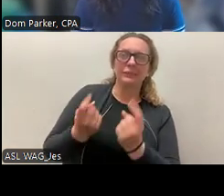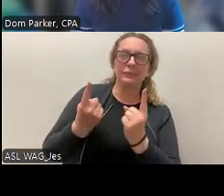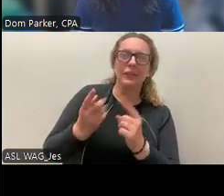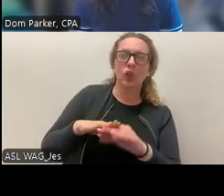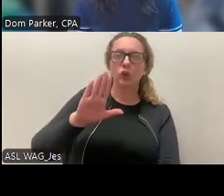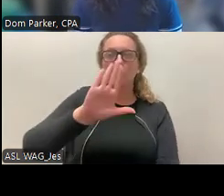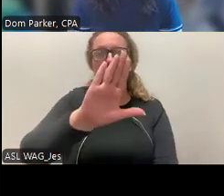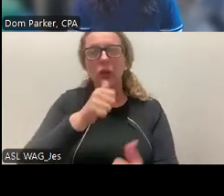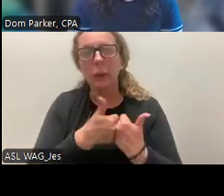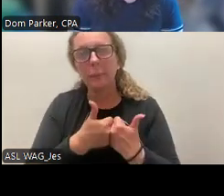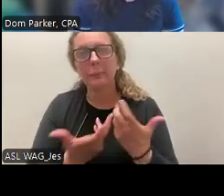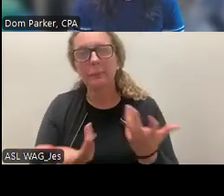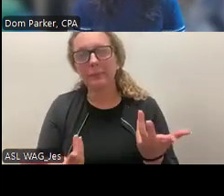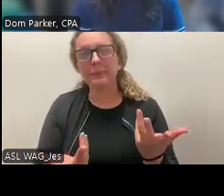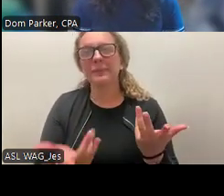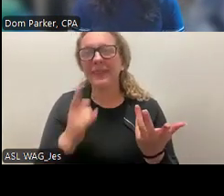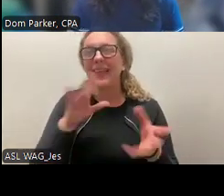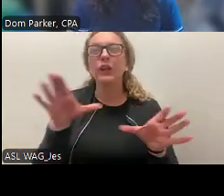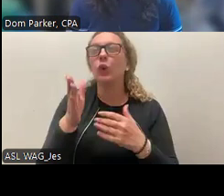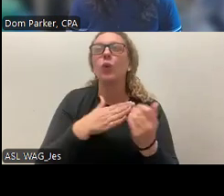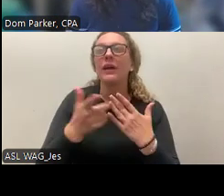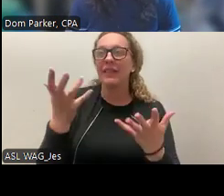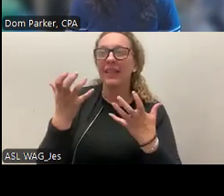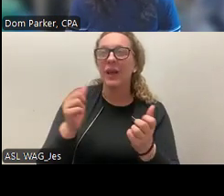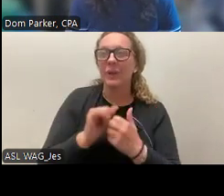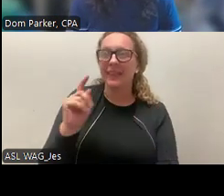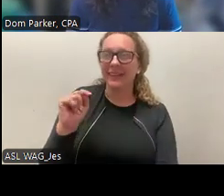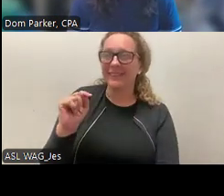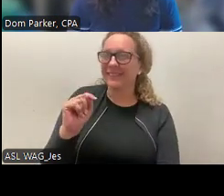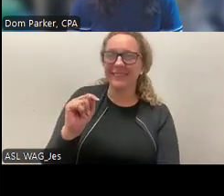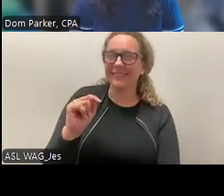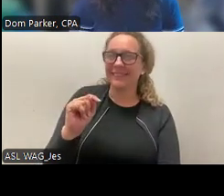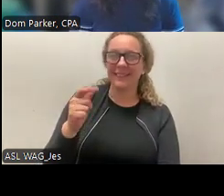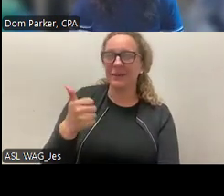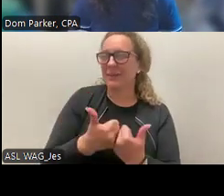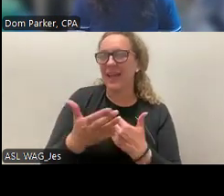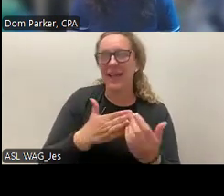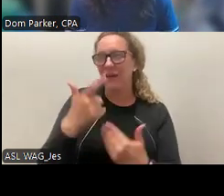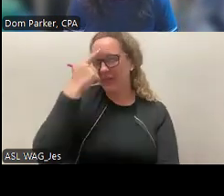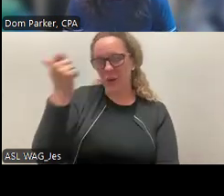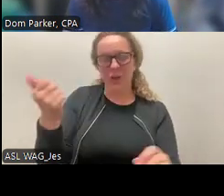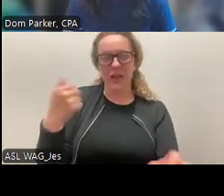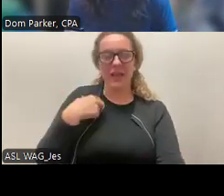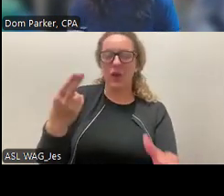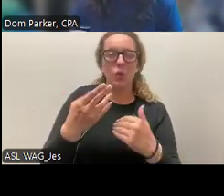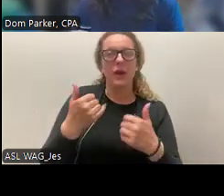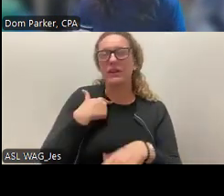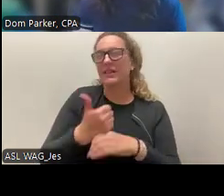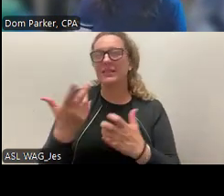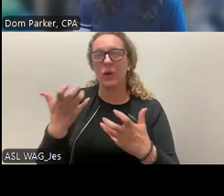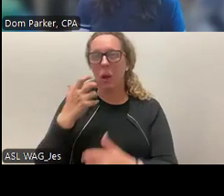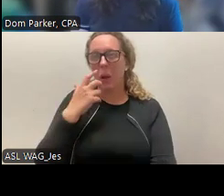on your game. They can do whatever they like with it. They can play it however they want. They can use whatever settings they